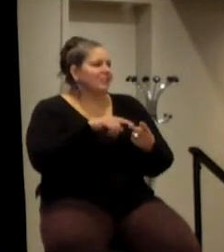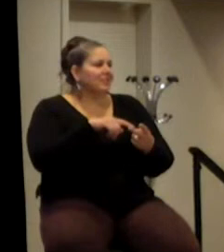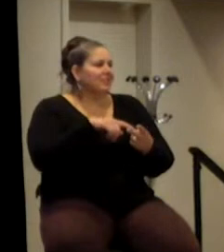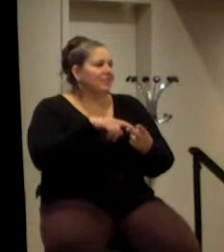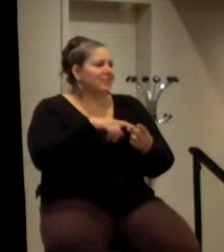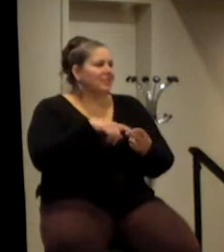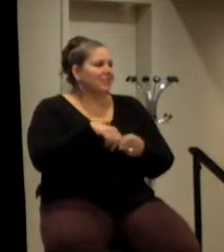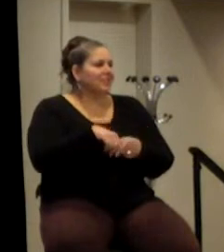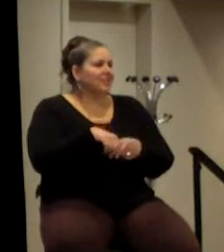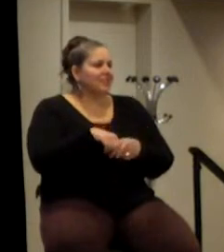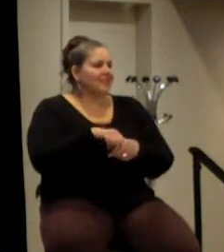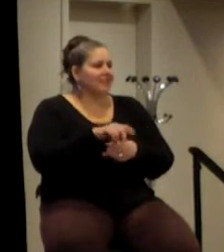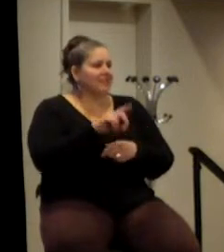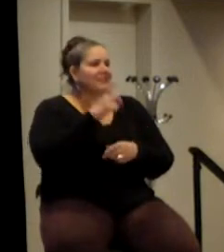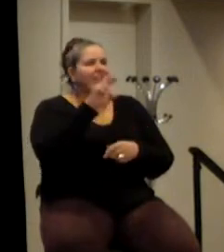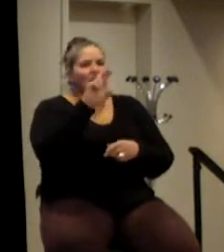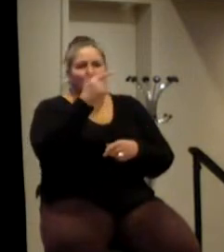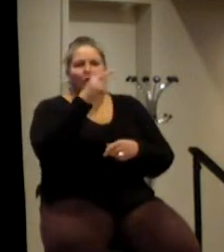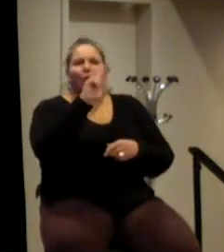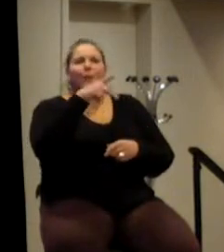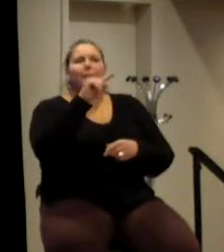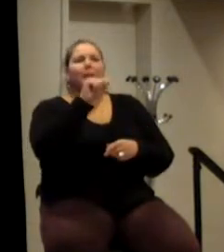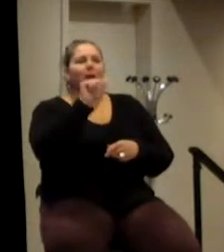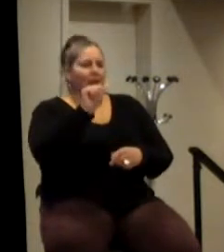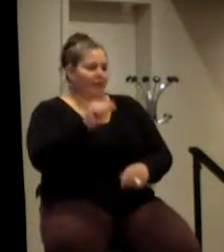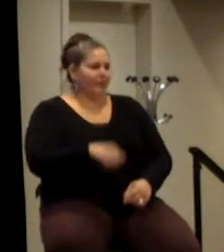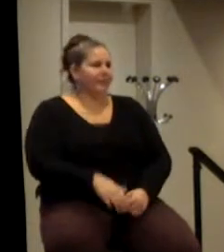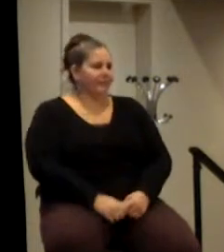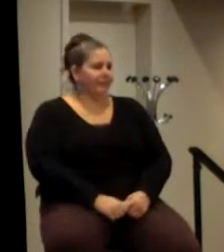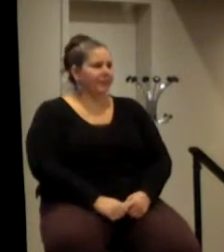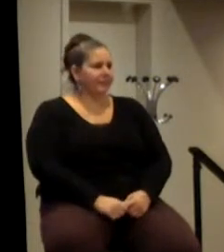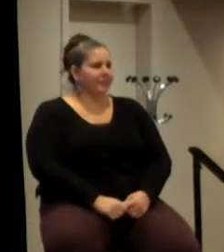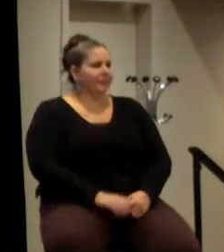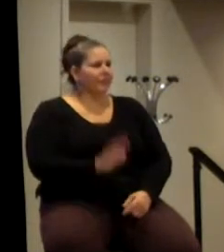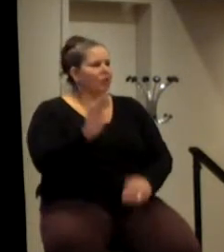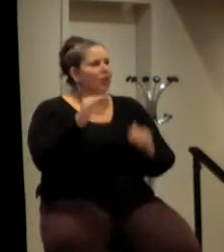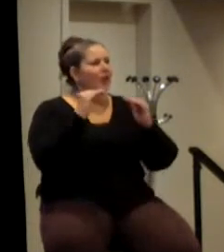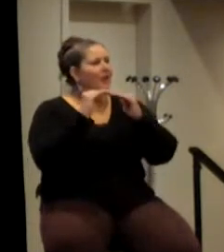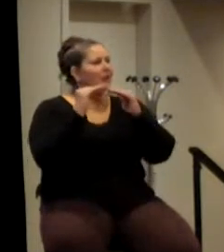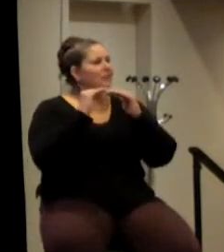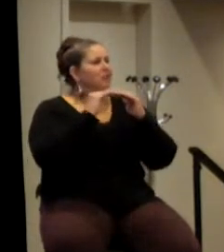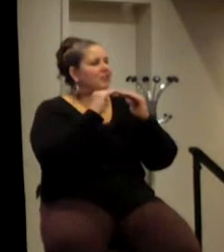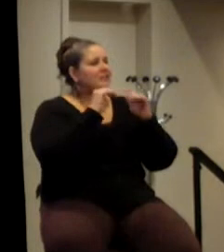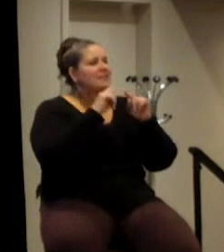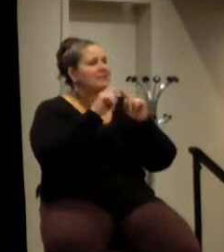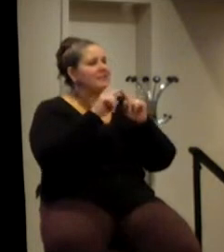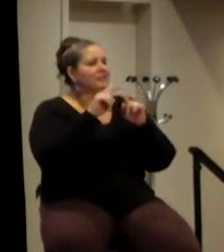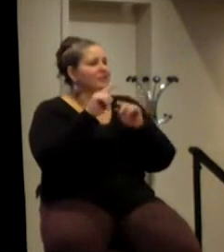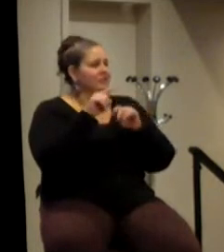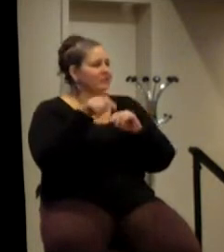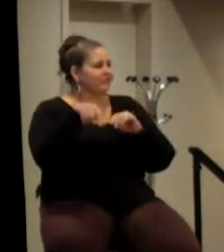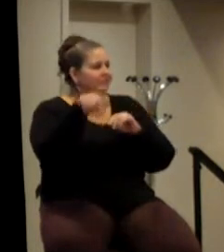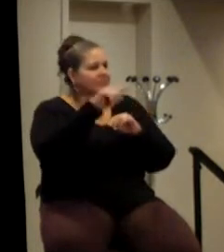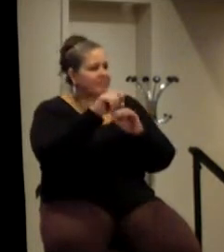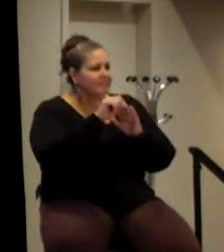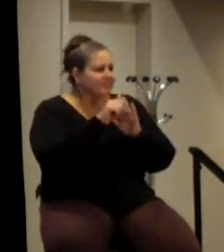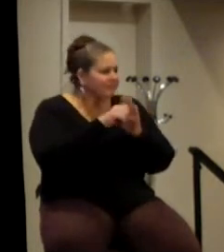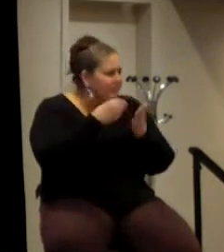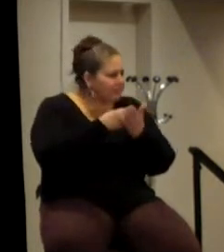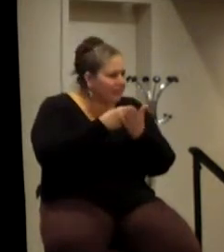state about direct funding for local health departments for many of these initiatives.